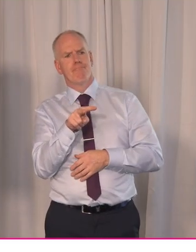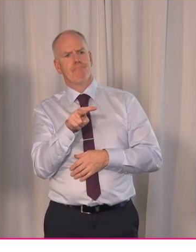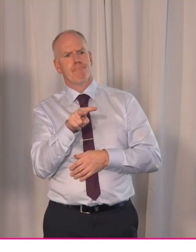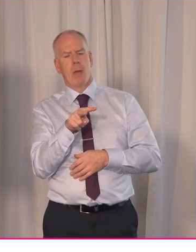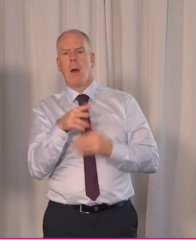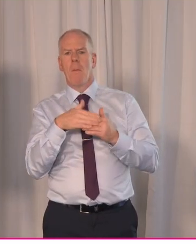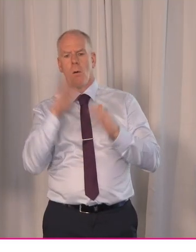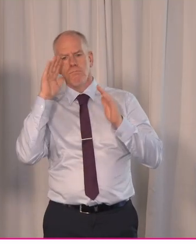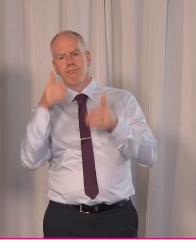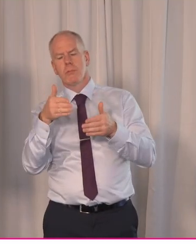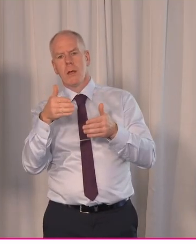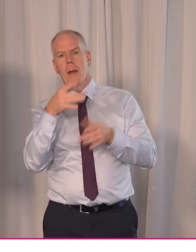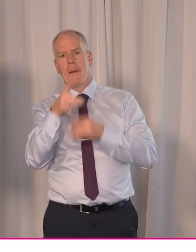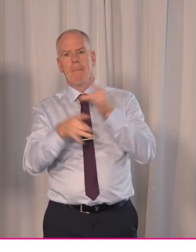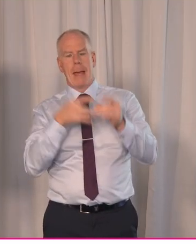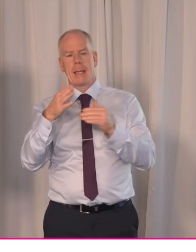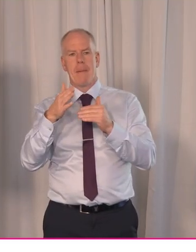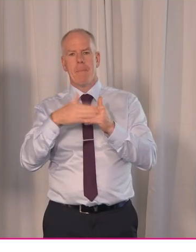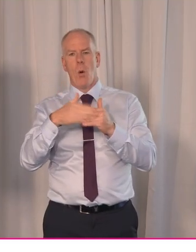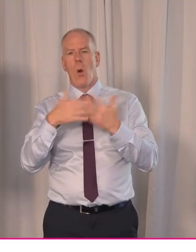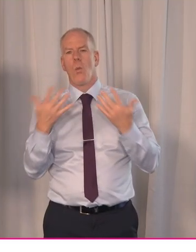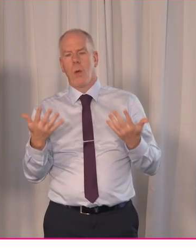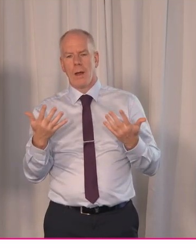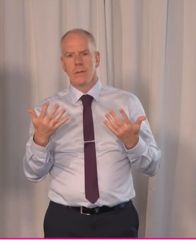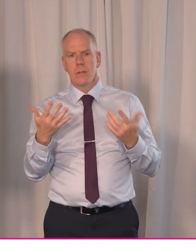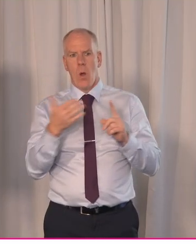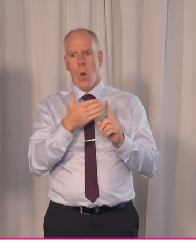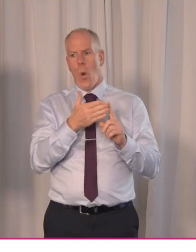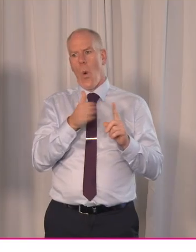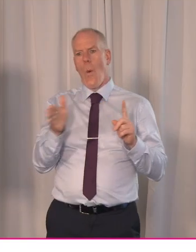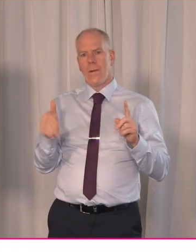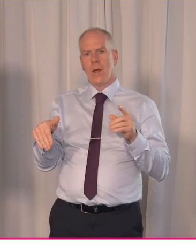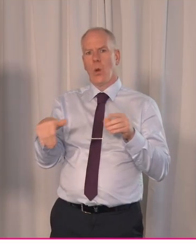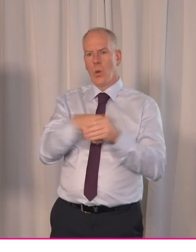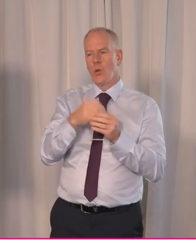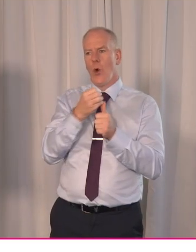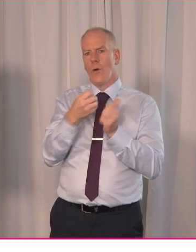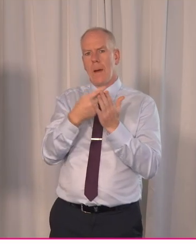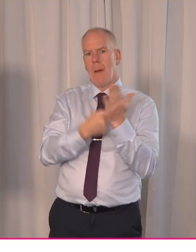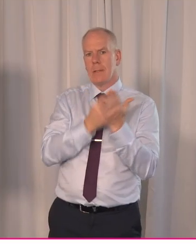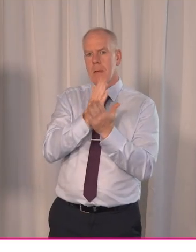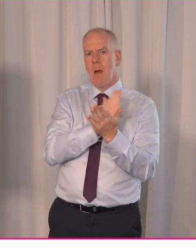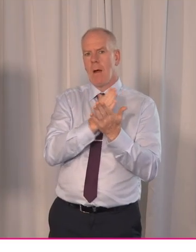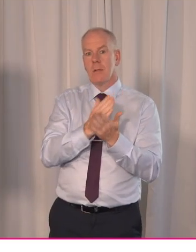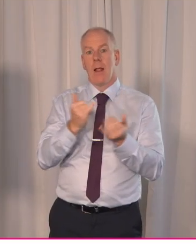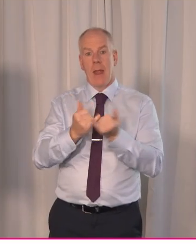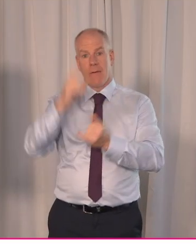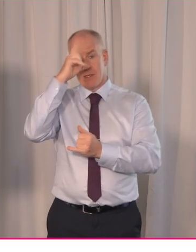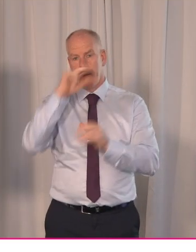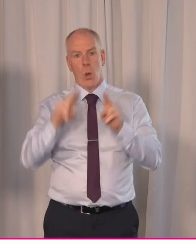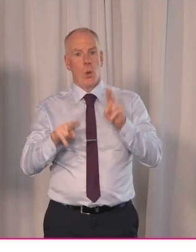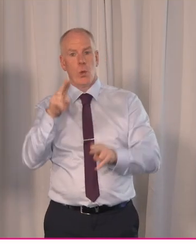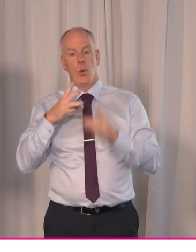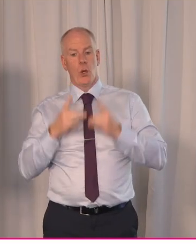focus more on broadening our focus into other policy areas. So our new human rights strategy for